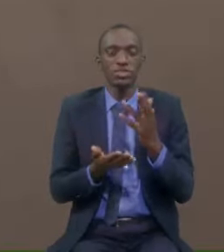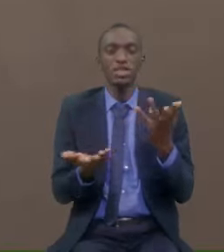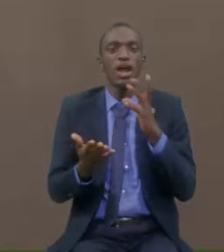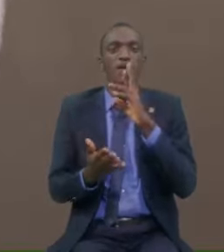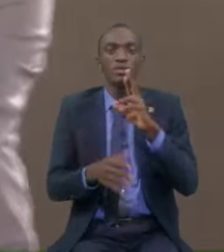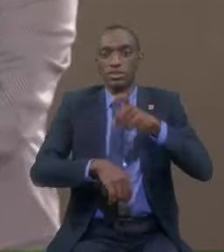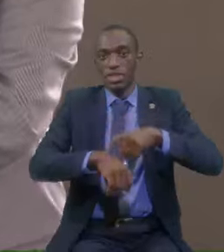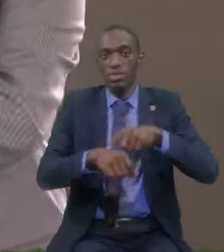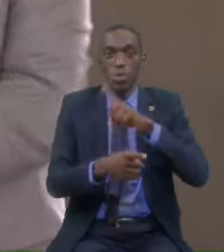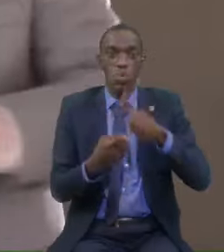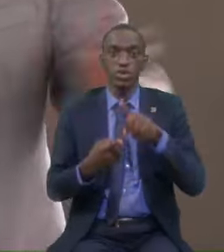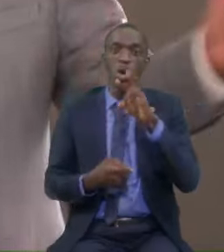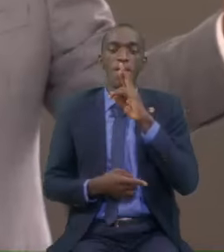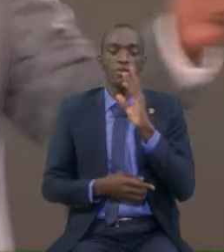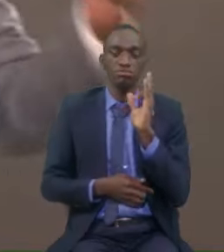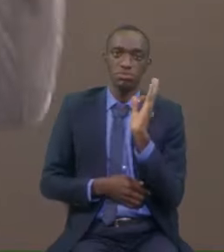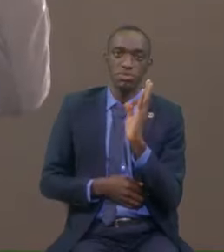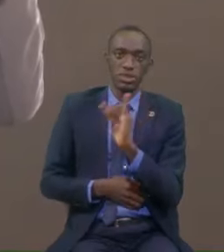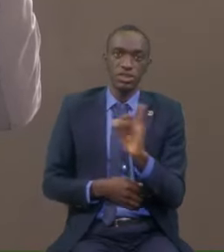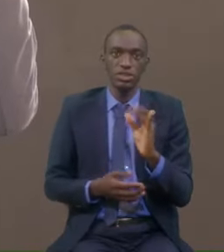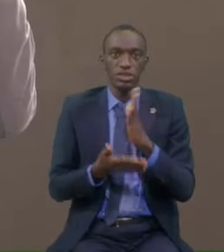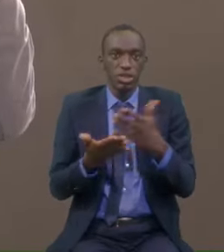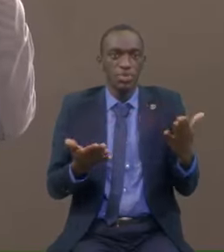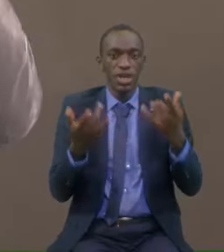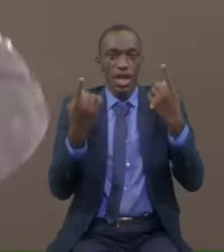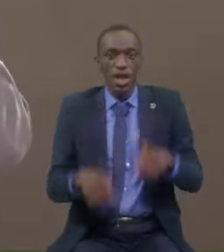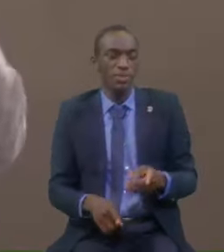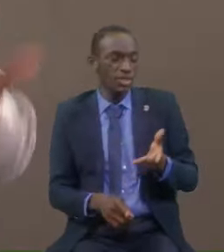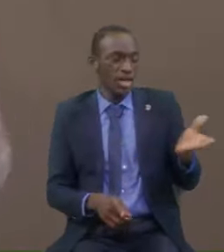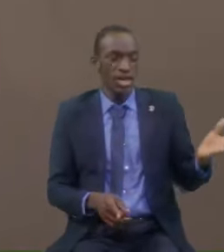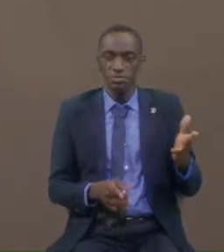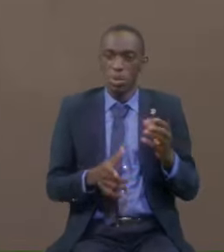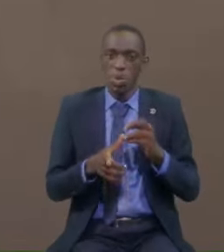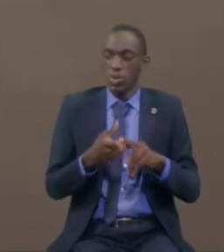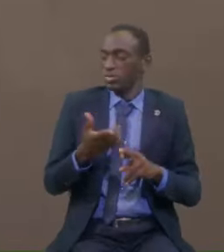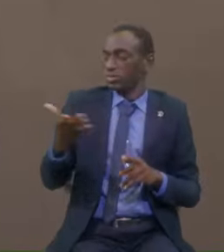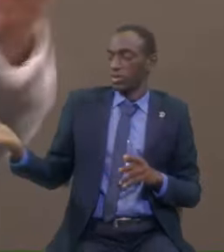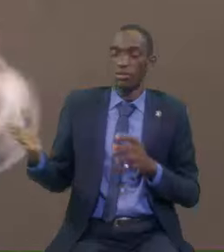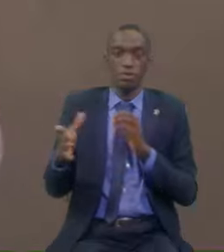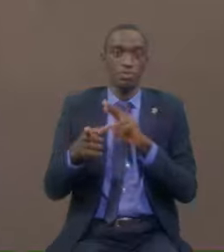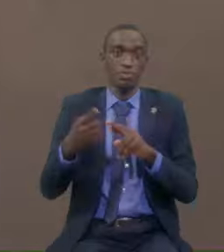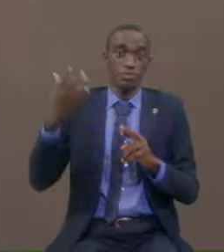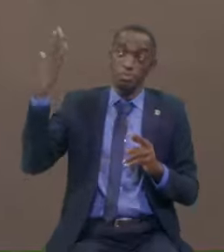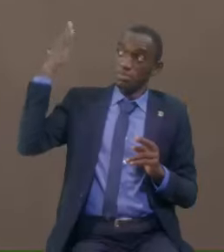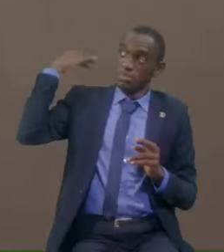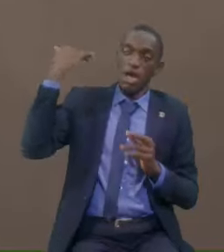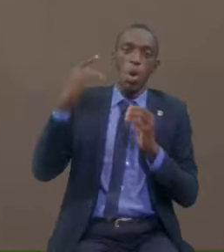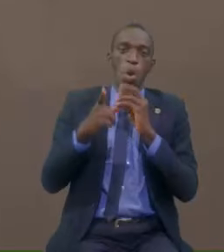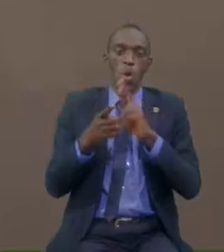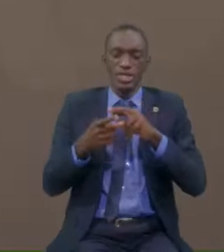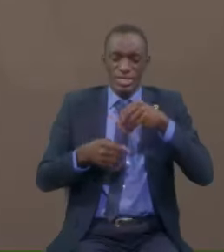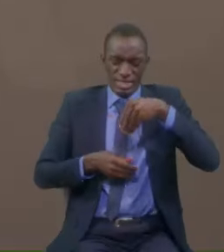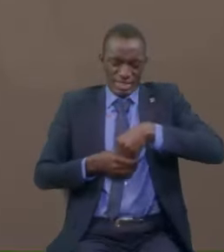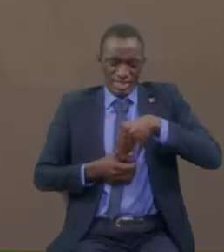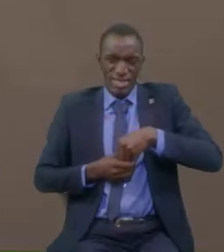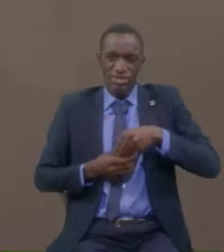something happens from the right, from the left, from the back, from the inside. Confusion comes. Am